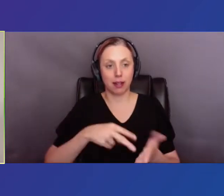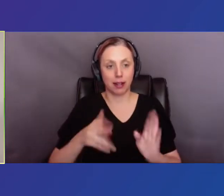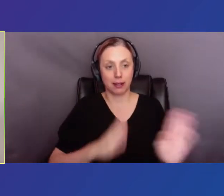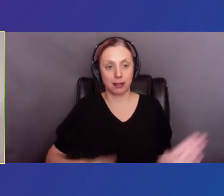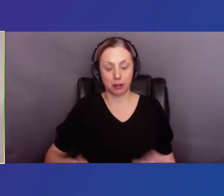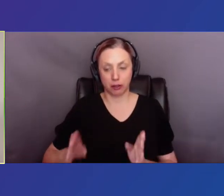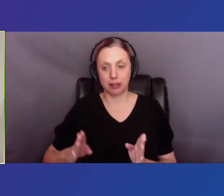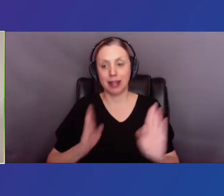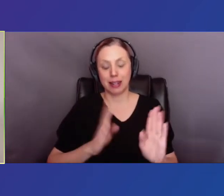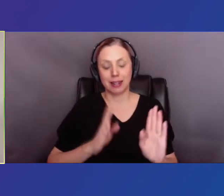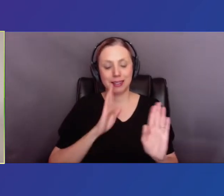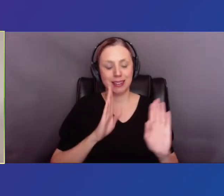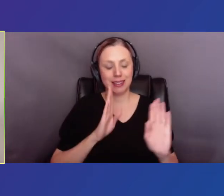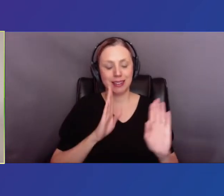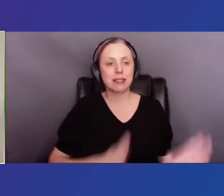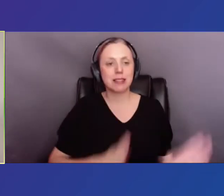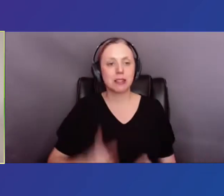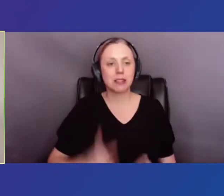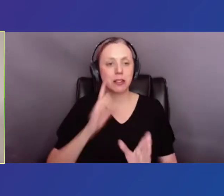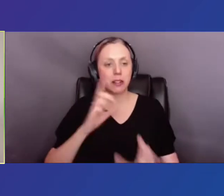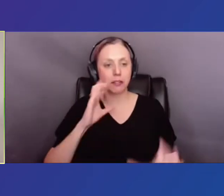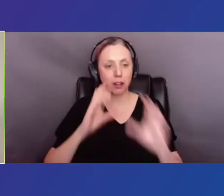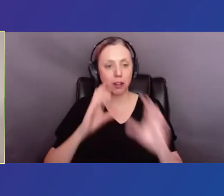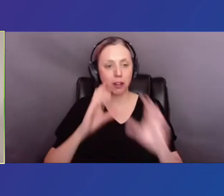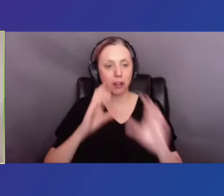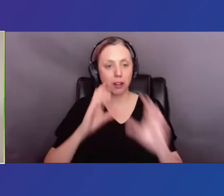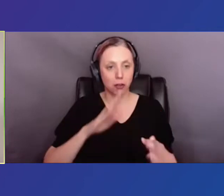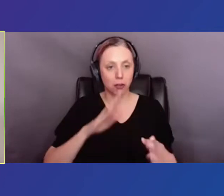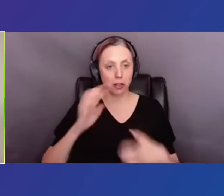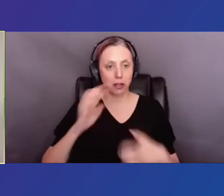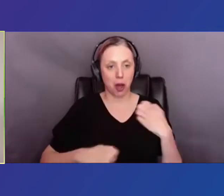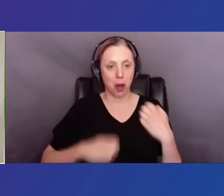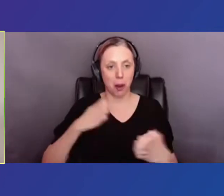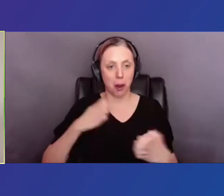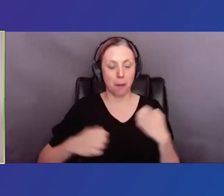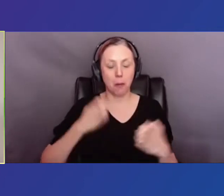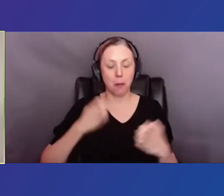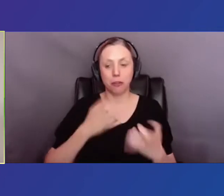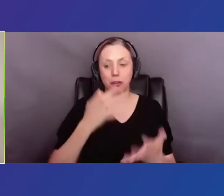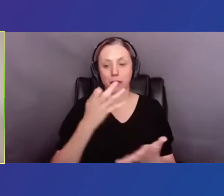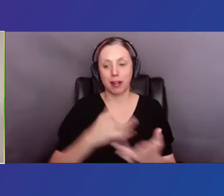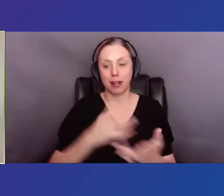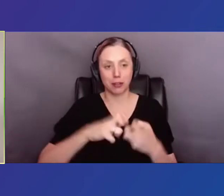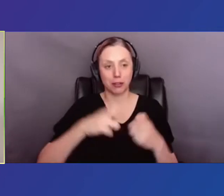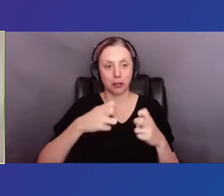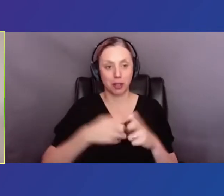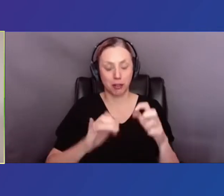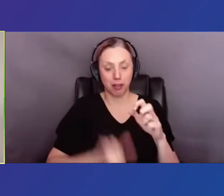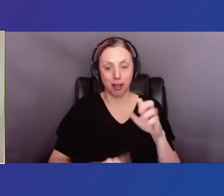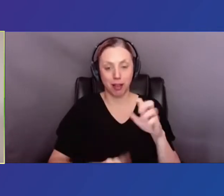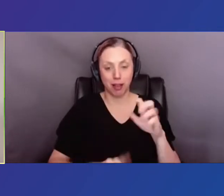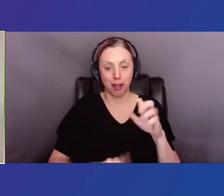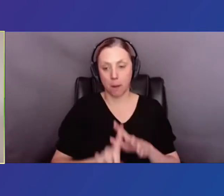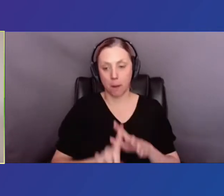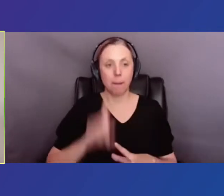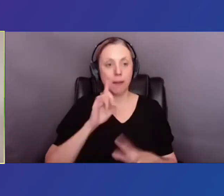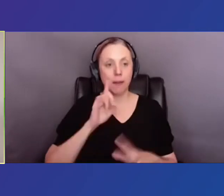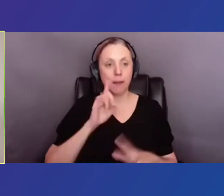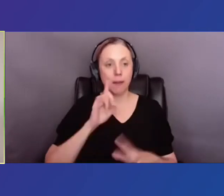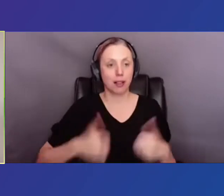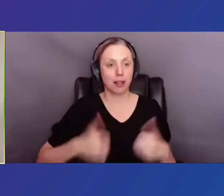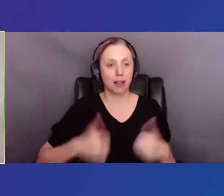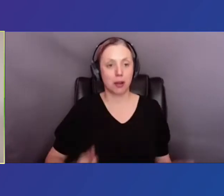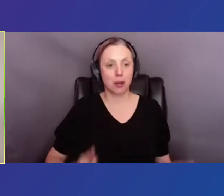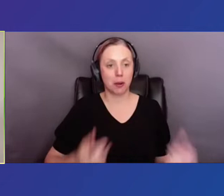conversations addressing the emotional, logistical, and financial issues that arise in navigating life's many stages as a